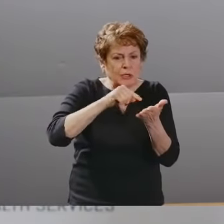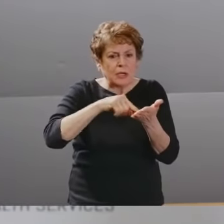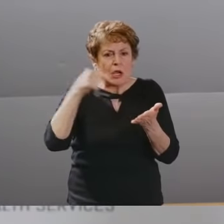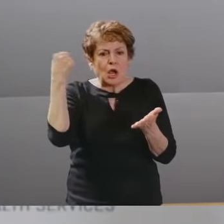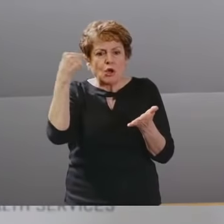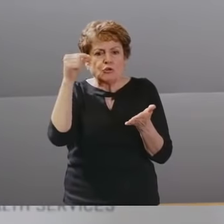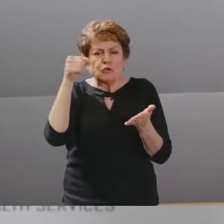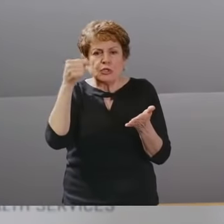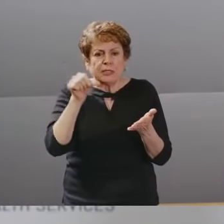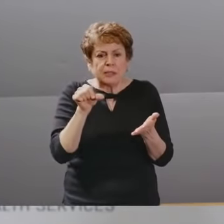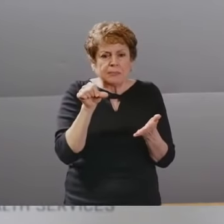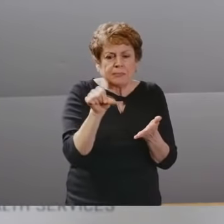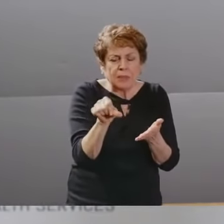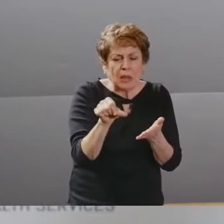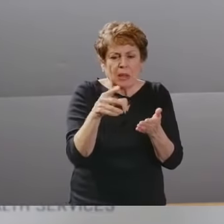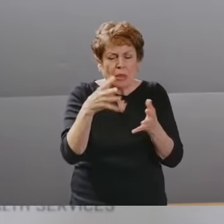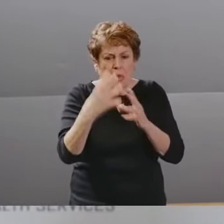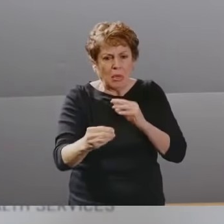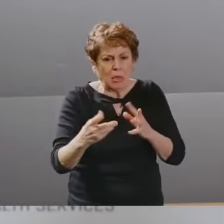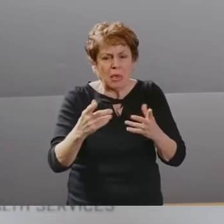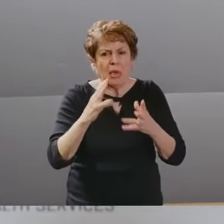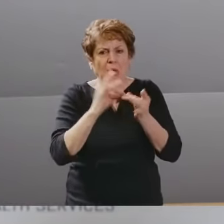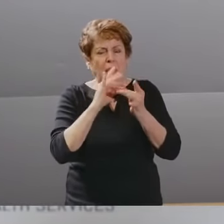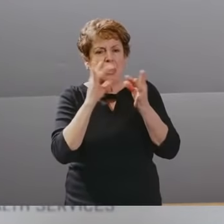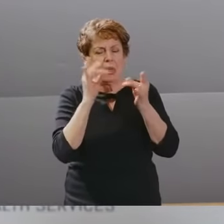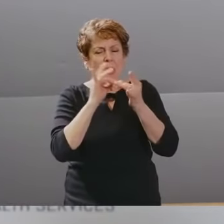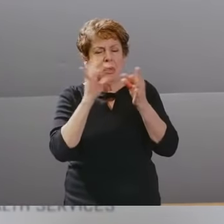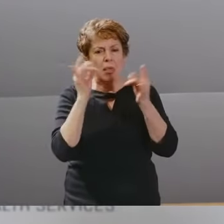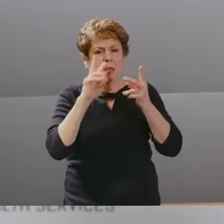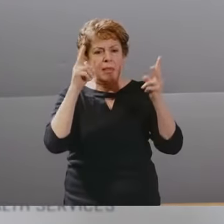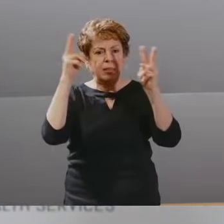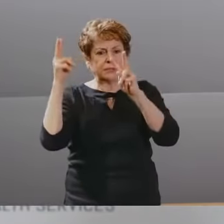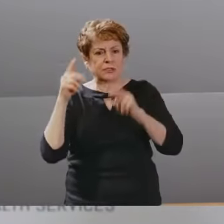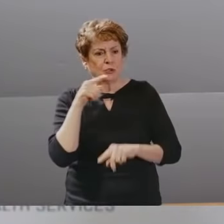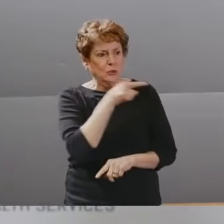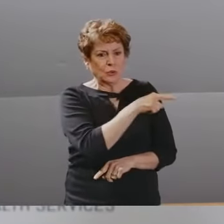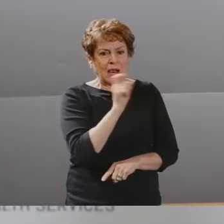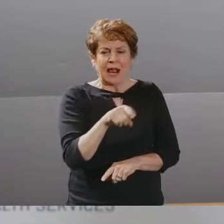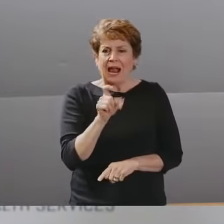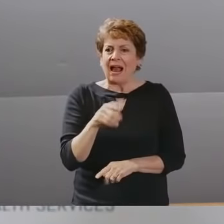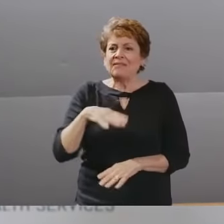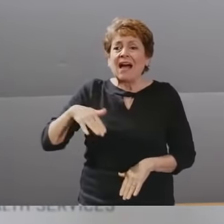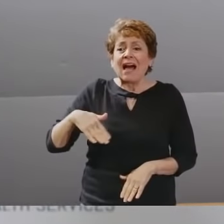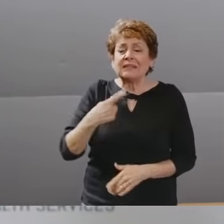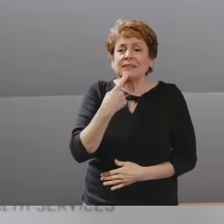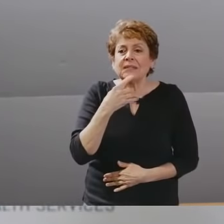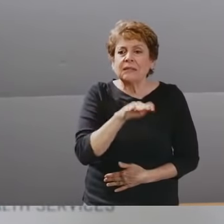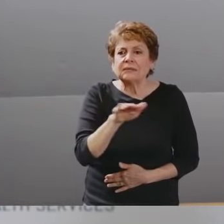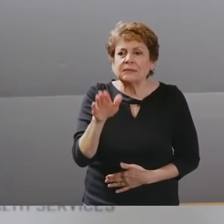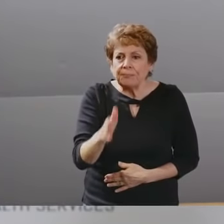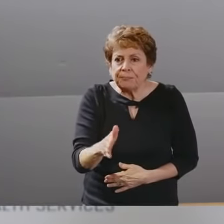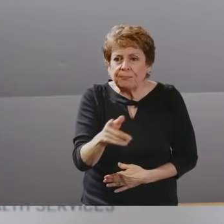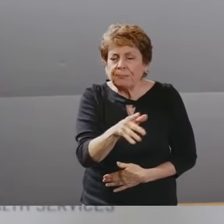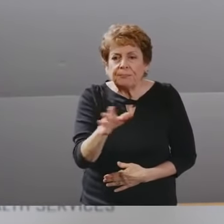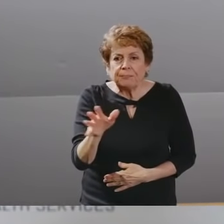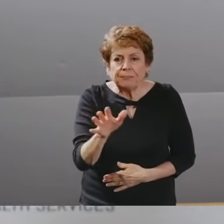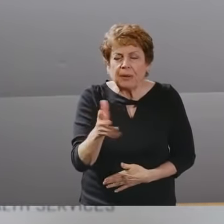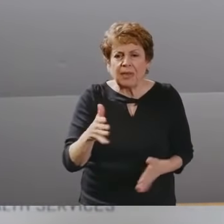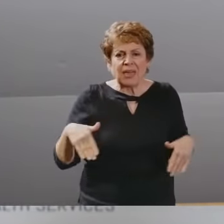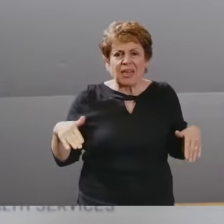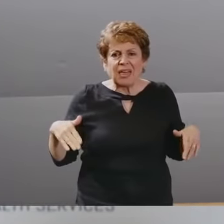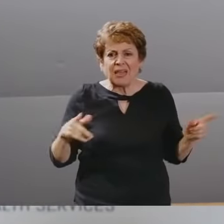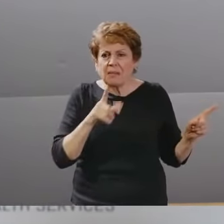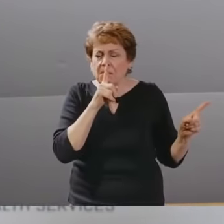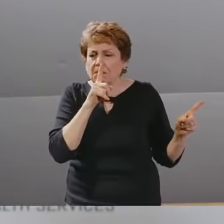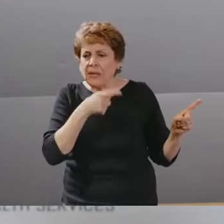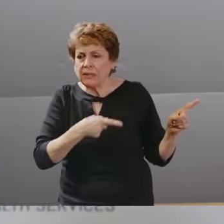now? Well, I've heard those same things. If you have evidence and you have witnesses, then you